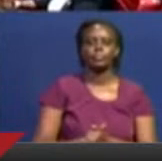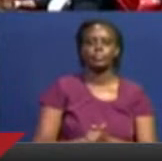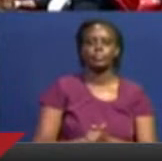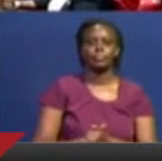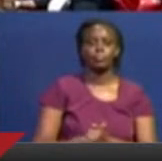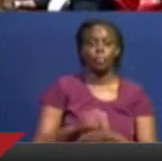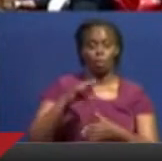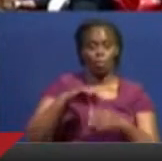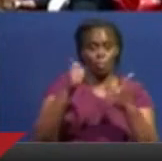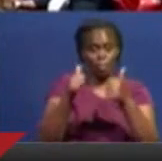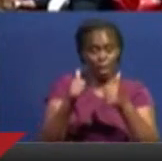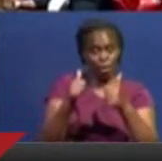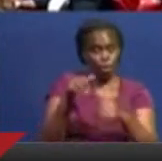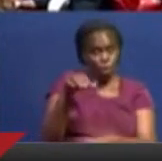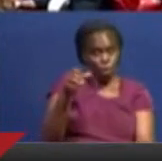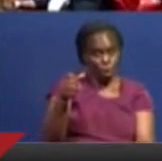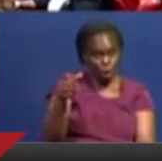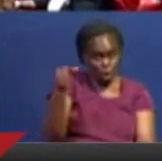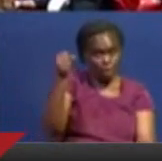Don't vote yet.